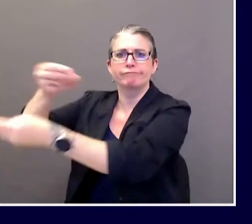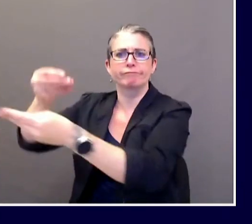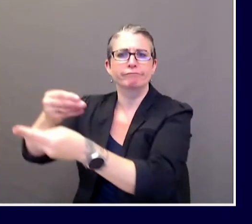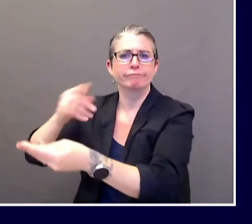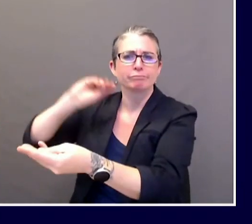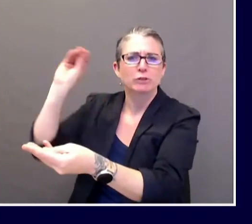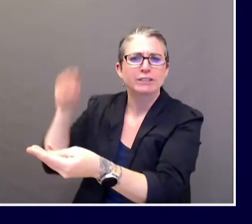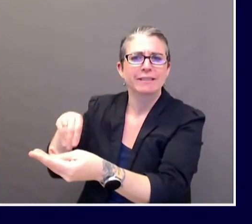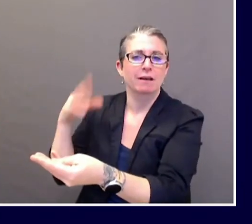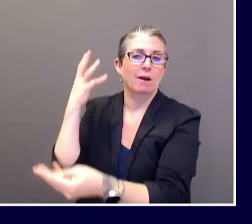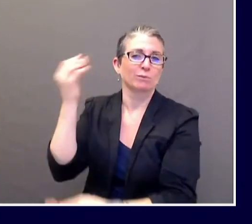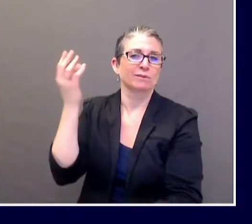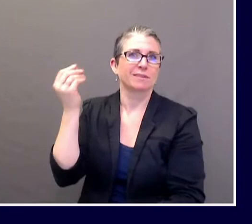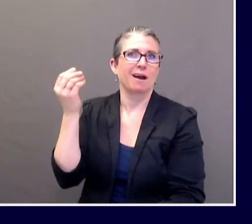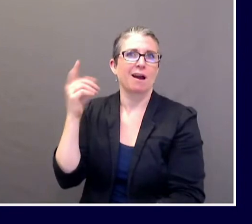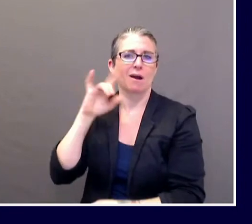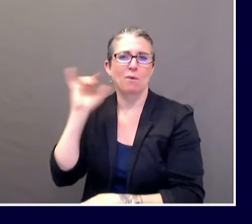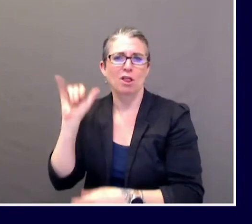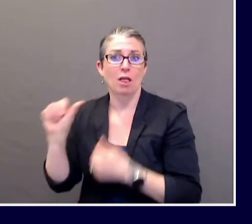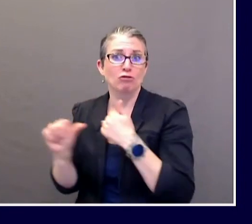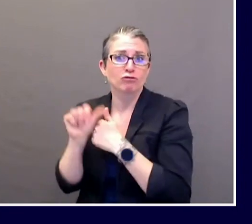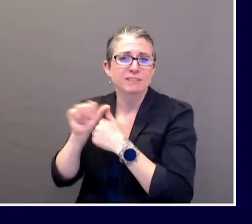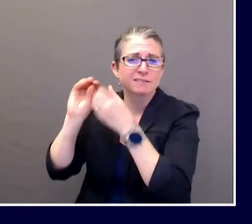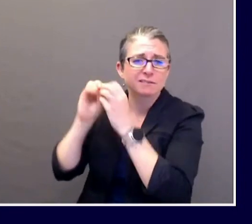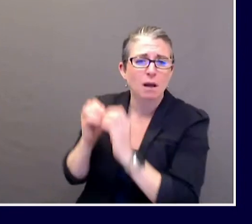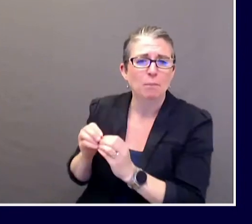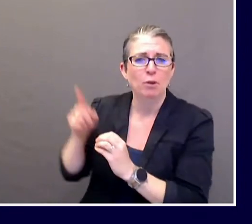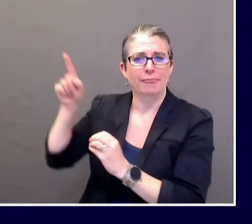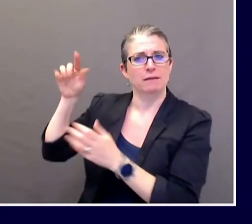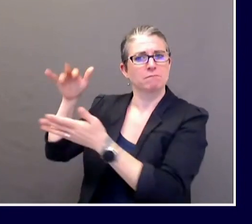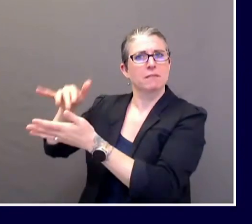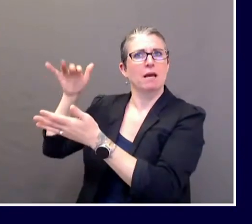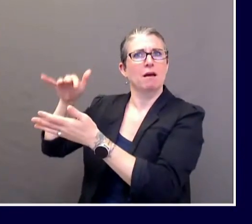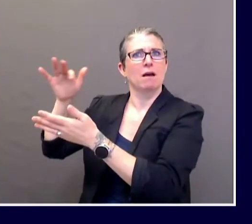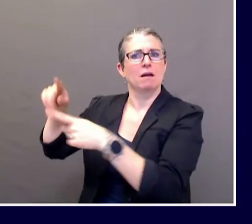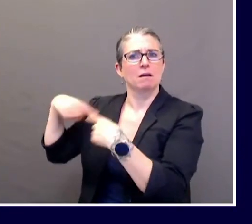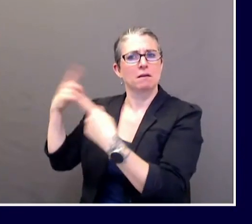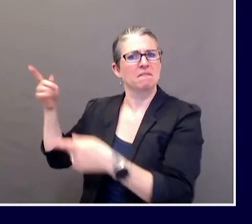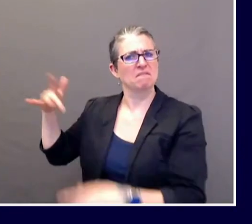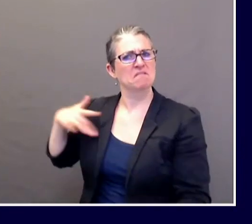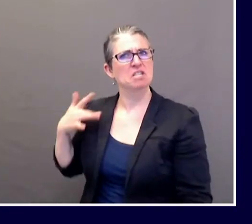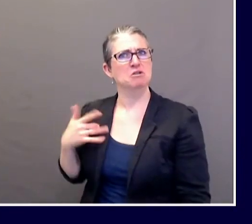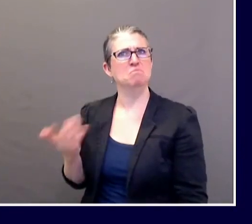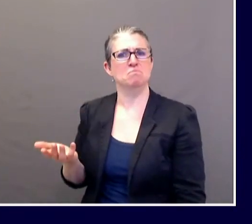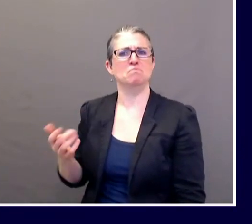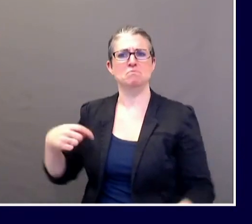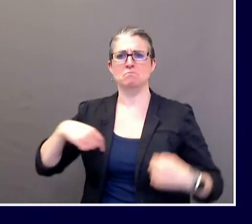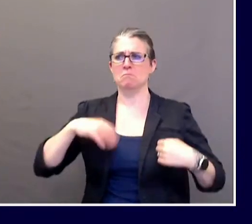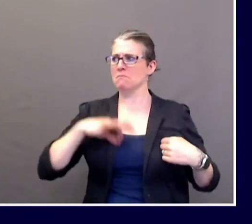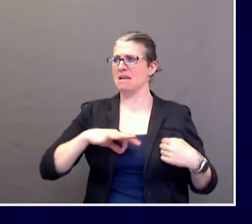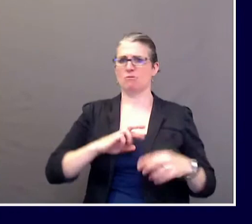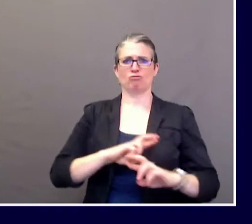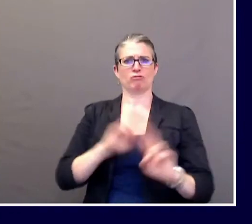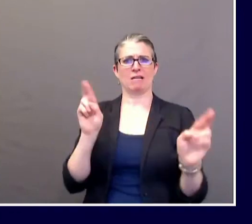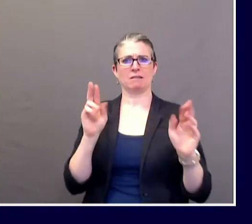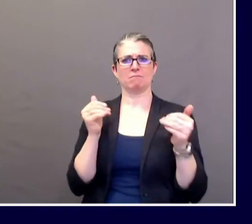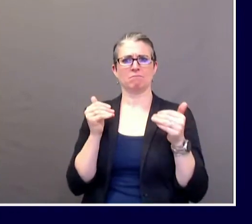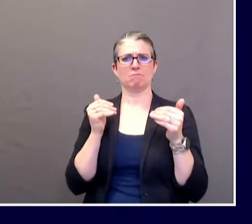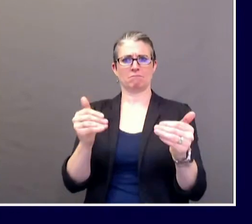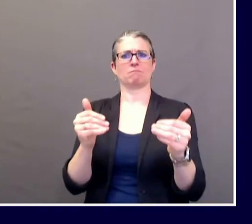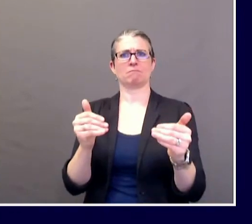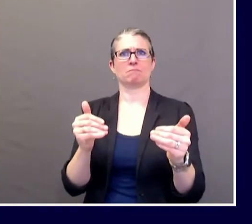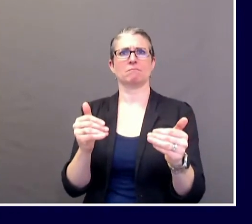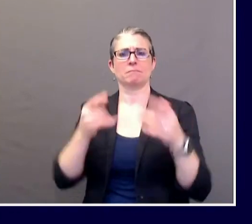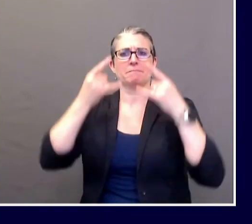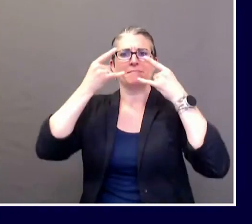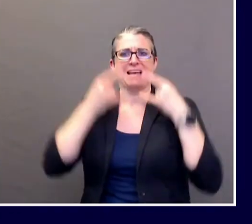some of that distance, this seems like the right next step to go and, to take, but we are not yet to the point where we